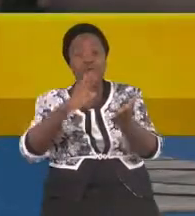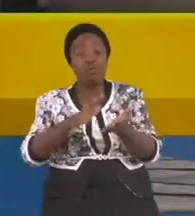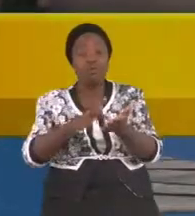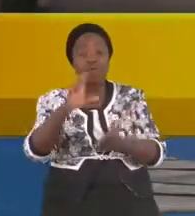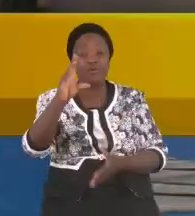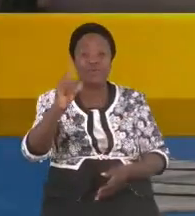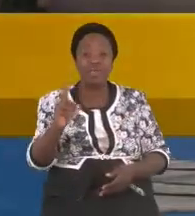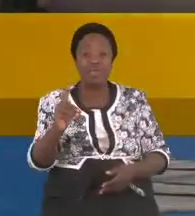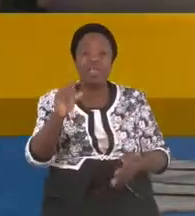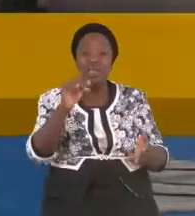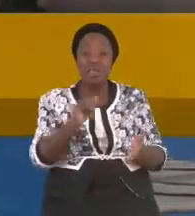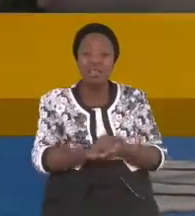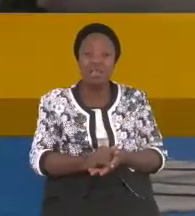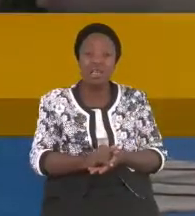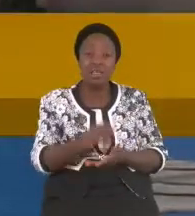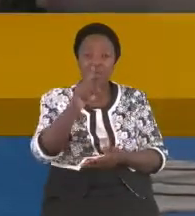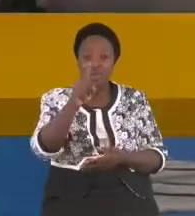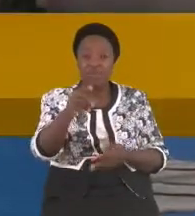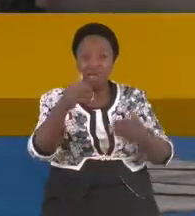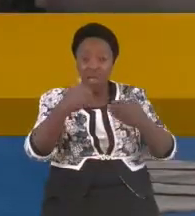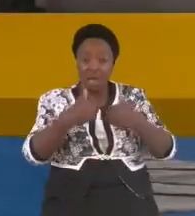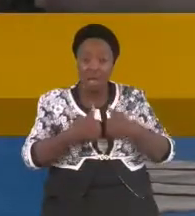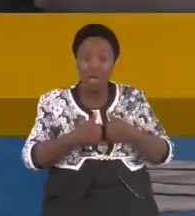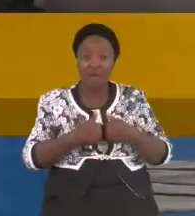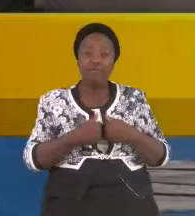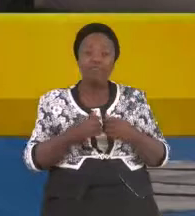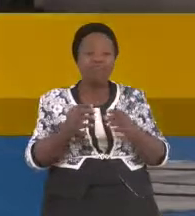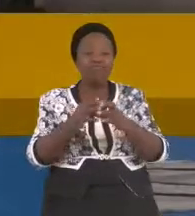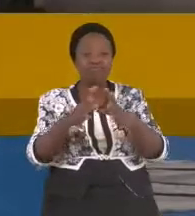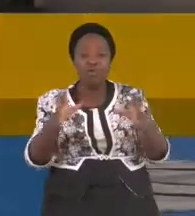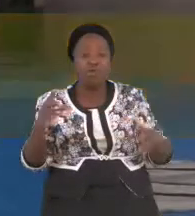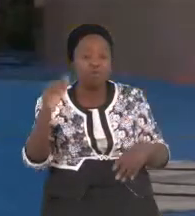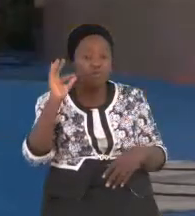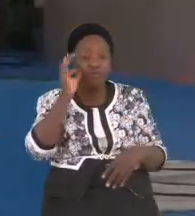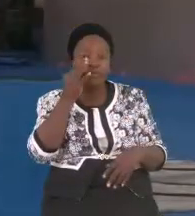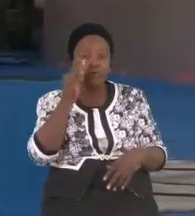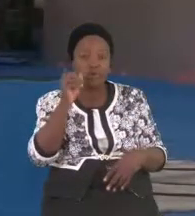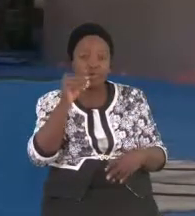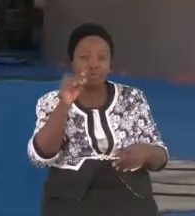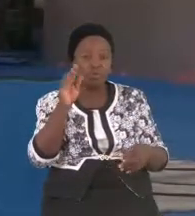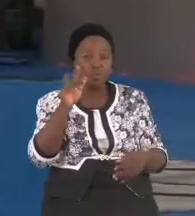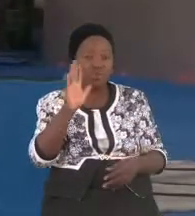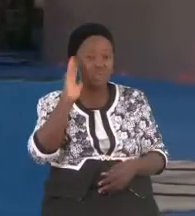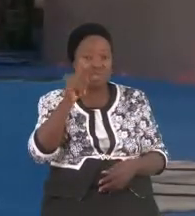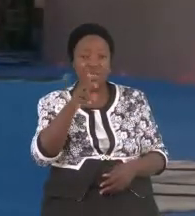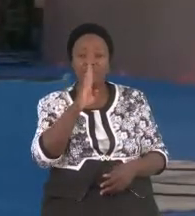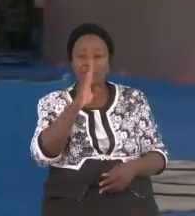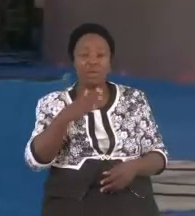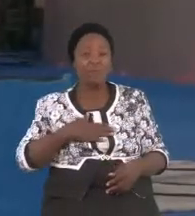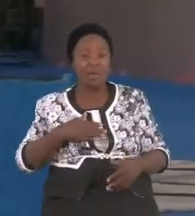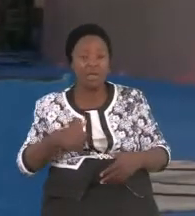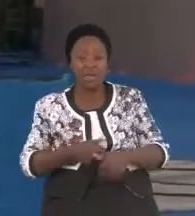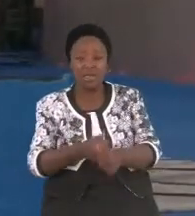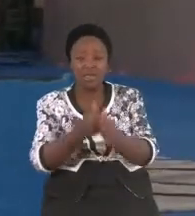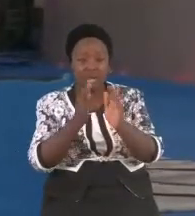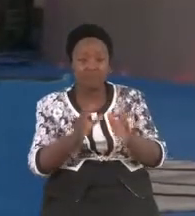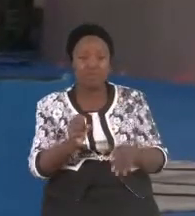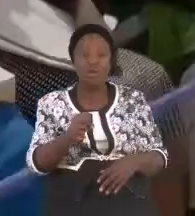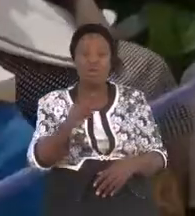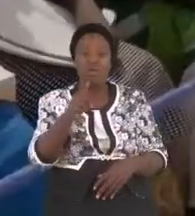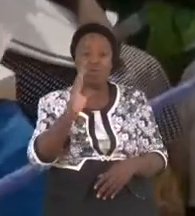ye bear much fruit, so shall ye be my disciples. You'll bear